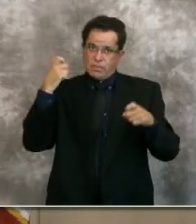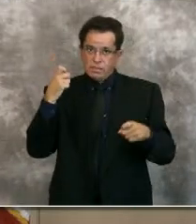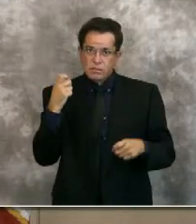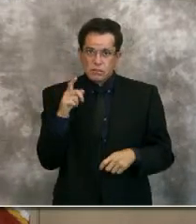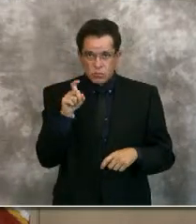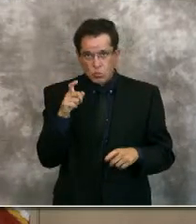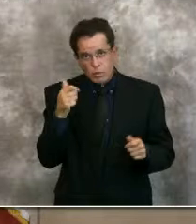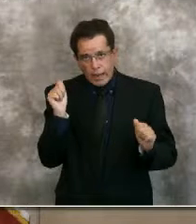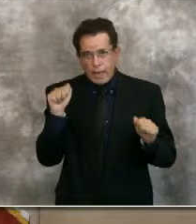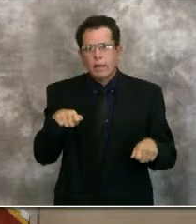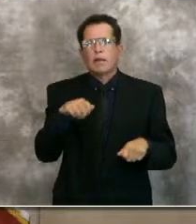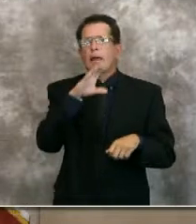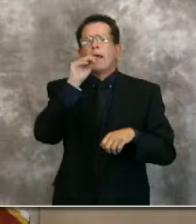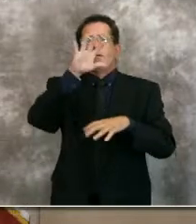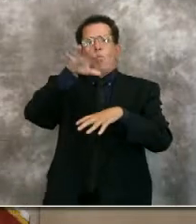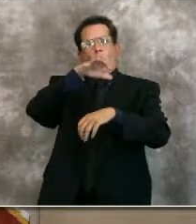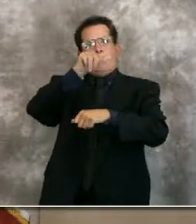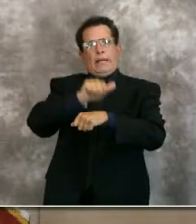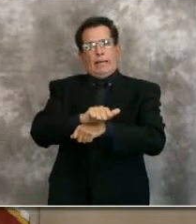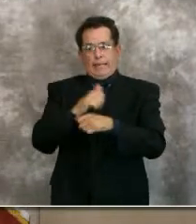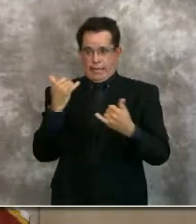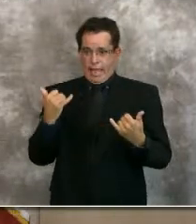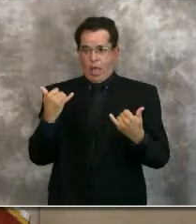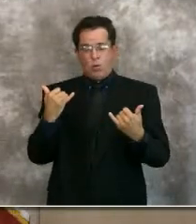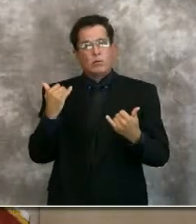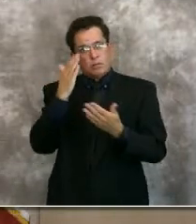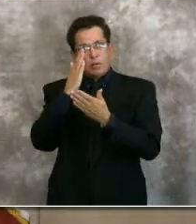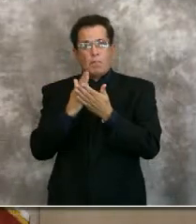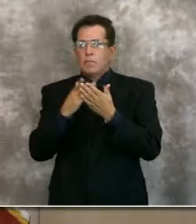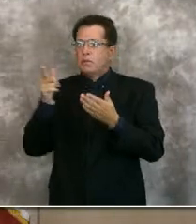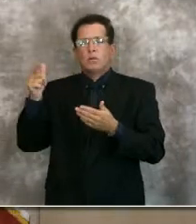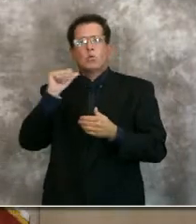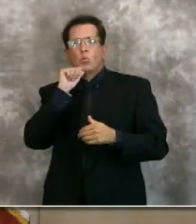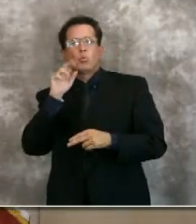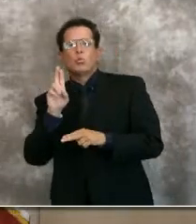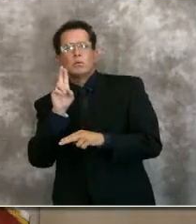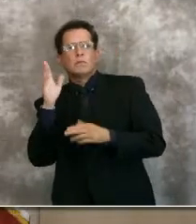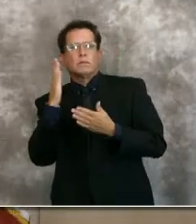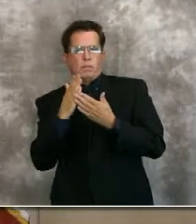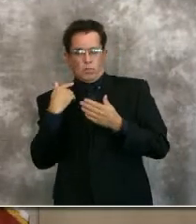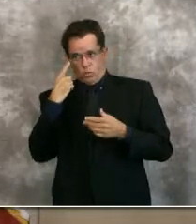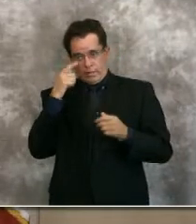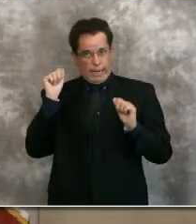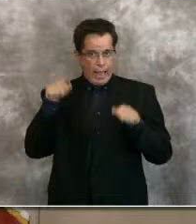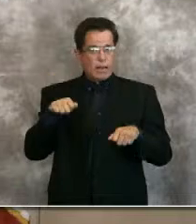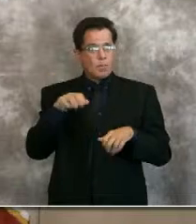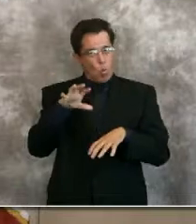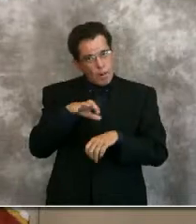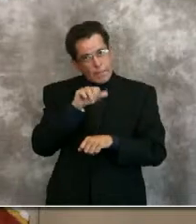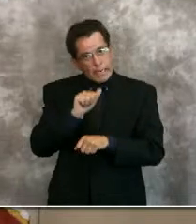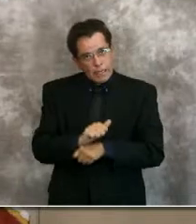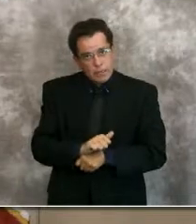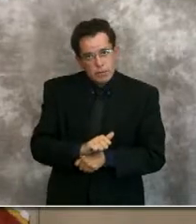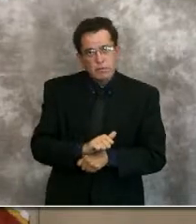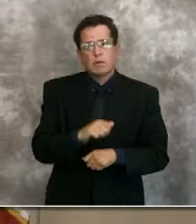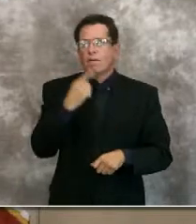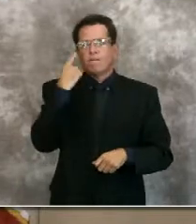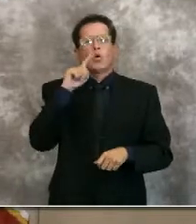to your knowledge, appointments for testing that are going unused? Okay, Nick Machion will respond to that.